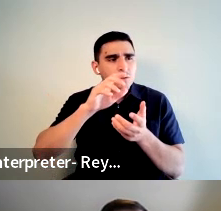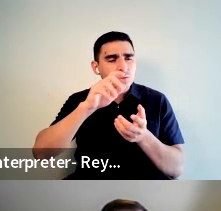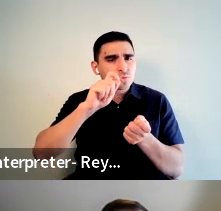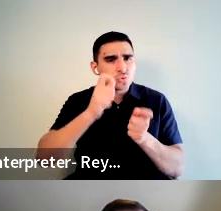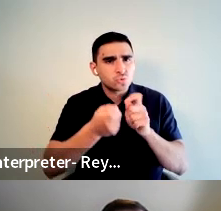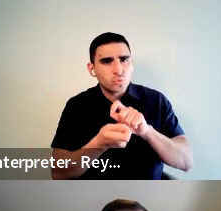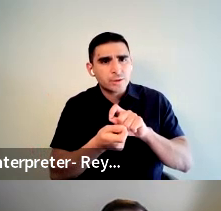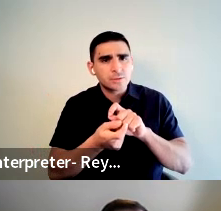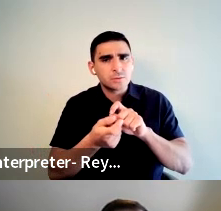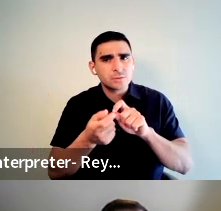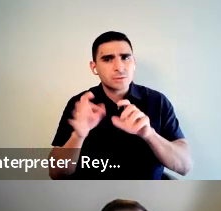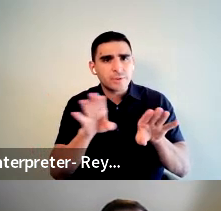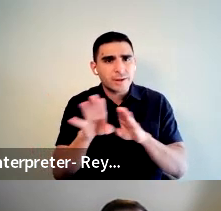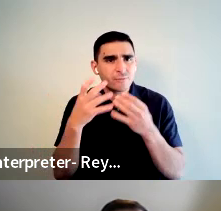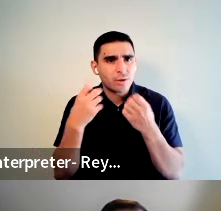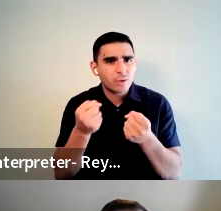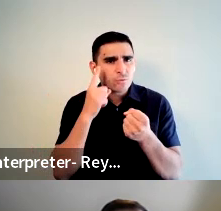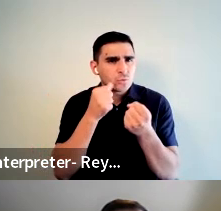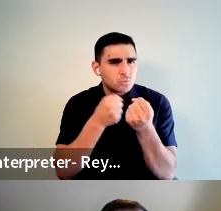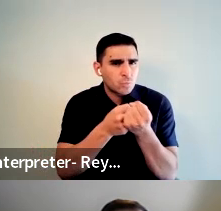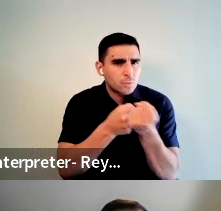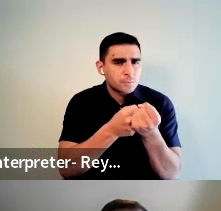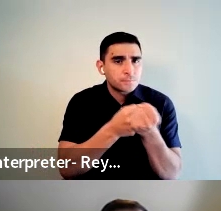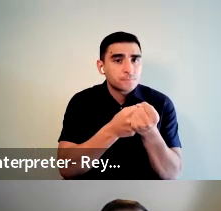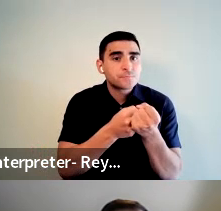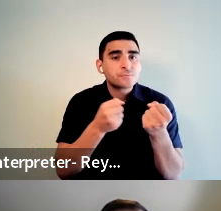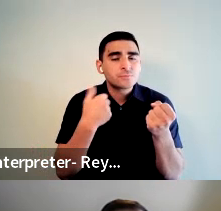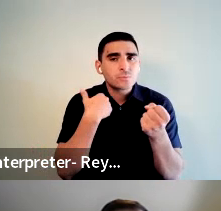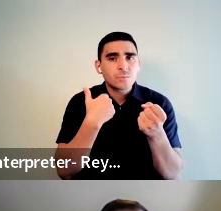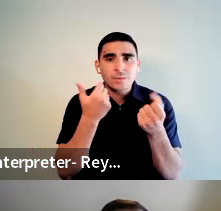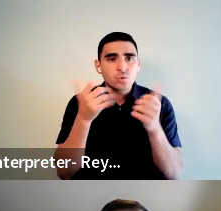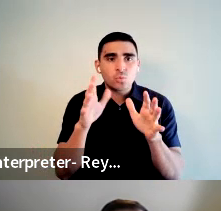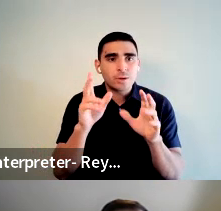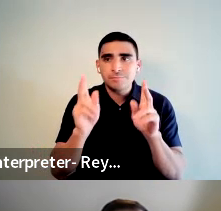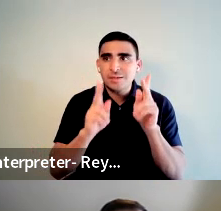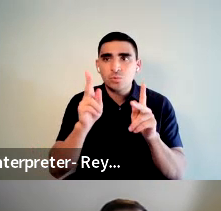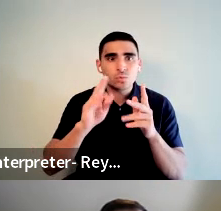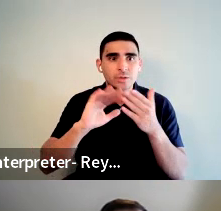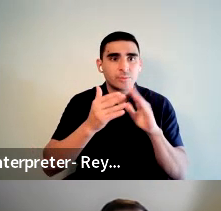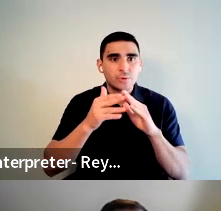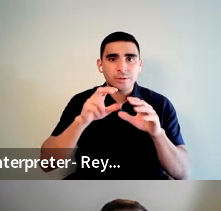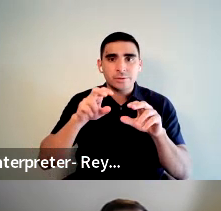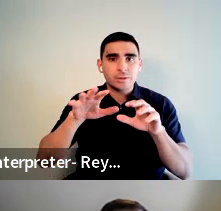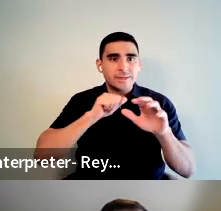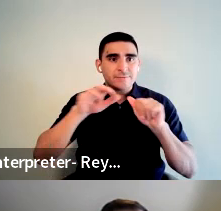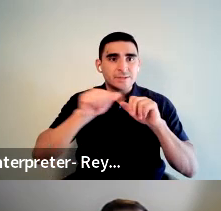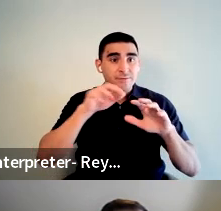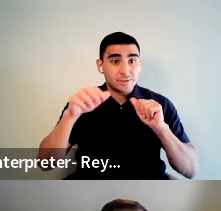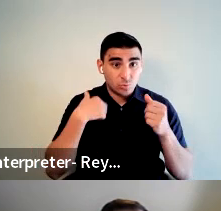entire field, and support that, so that we just don't lose people out of our community. We have so many great providers.